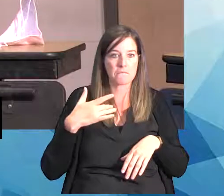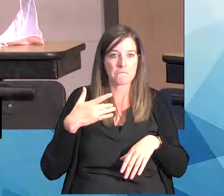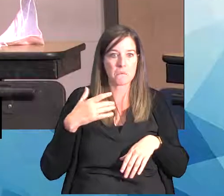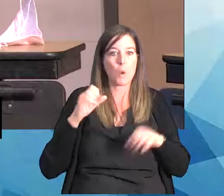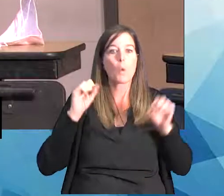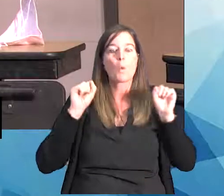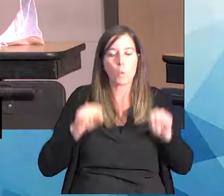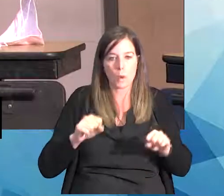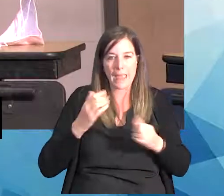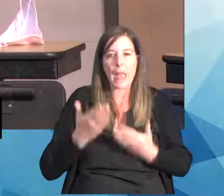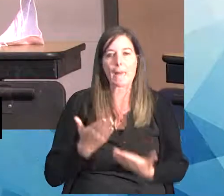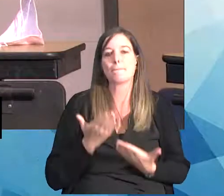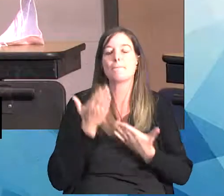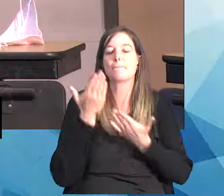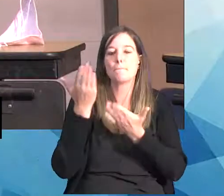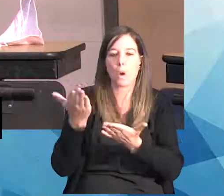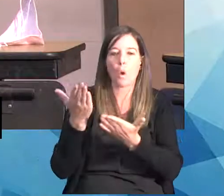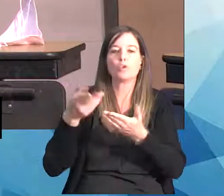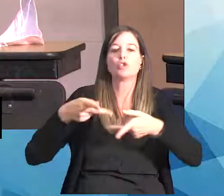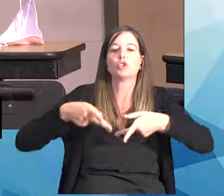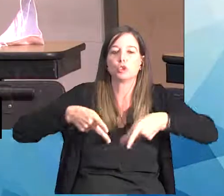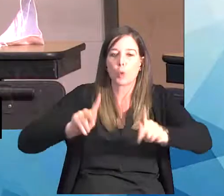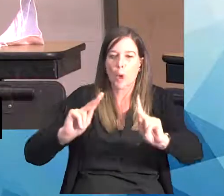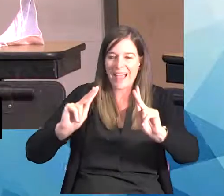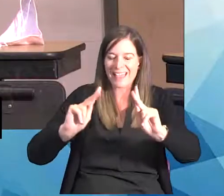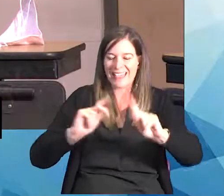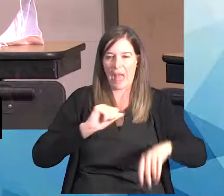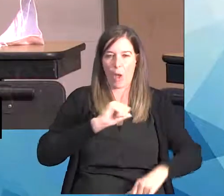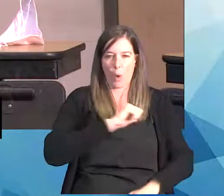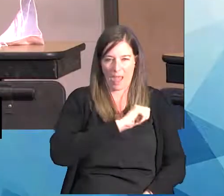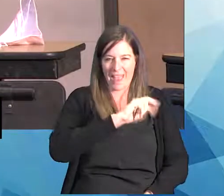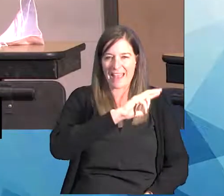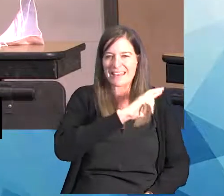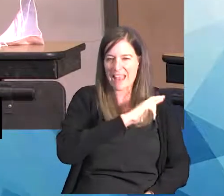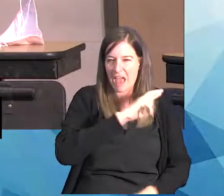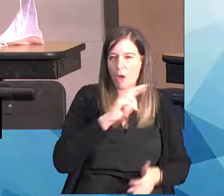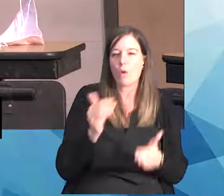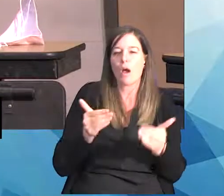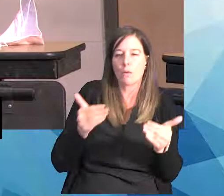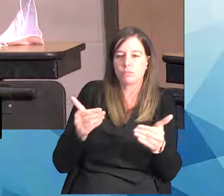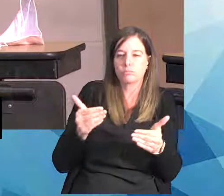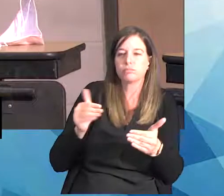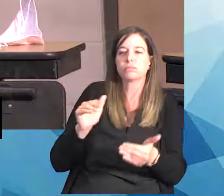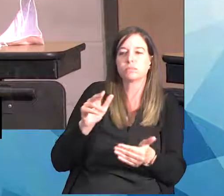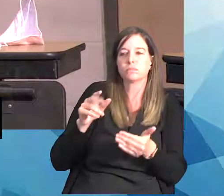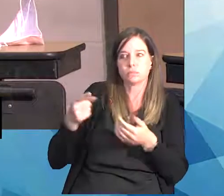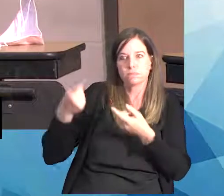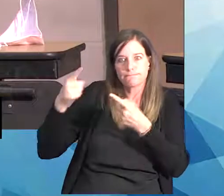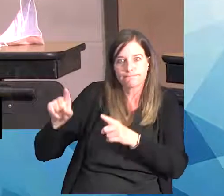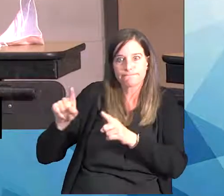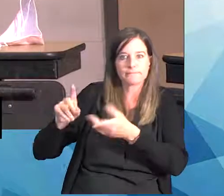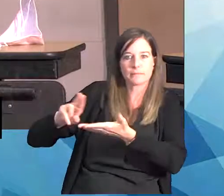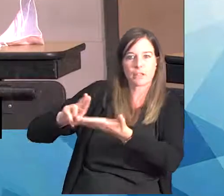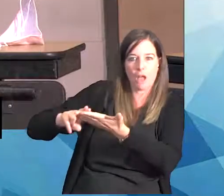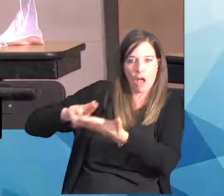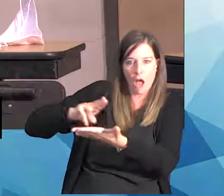we would allow her at her option to enter into the contract with the RFP, provided that there is a unilateral right to